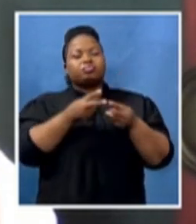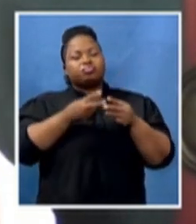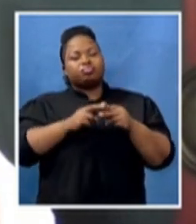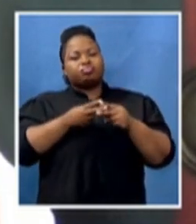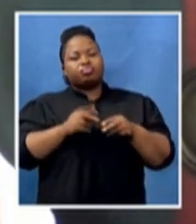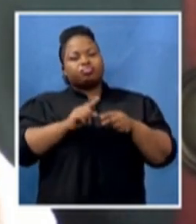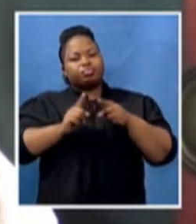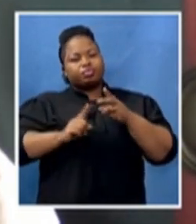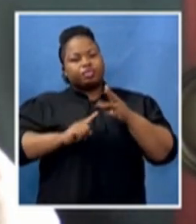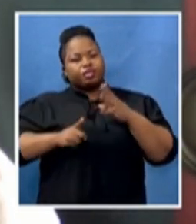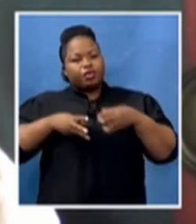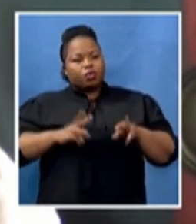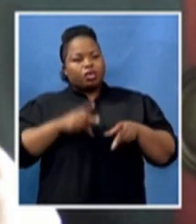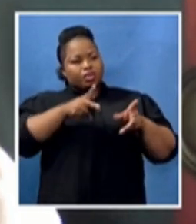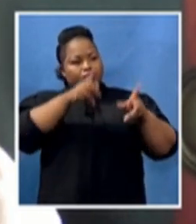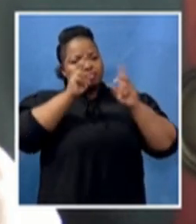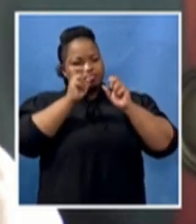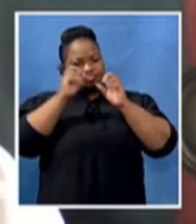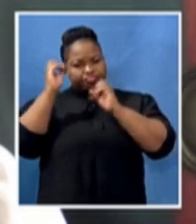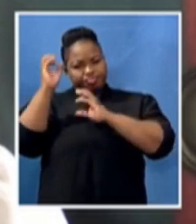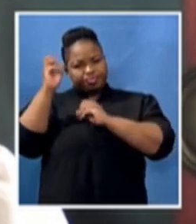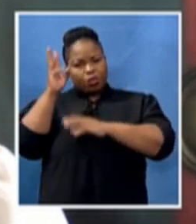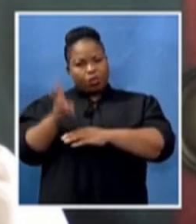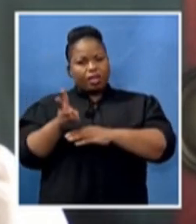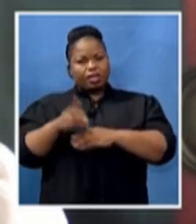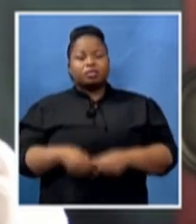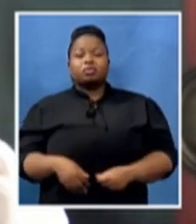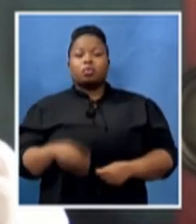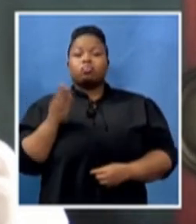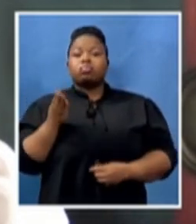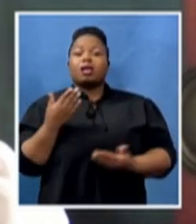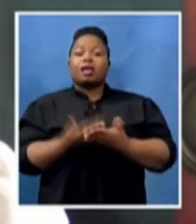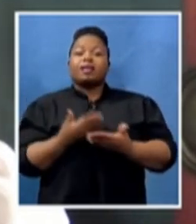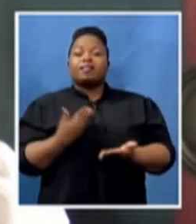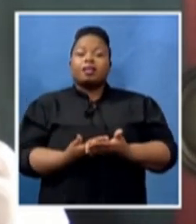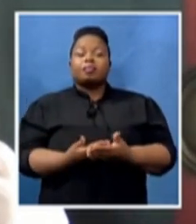an academic paper format on the Gender-Based Violence website,